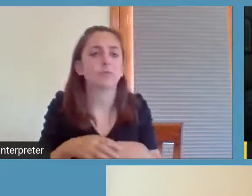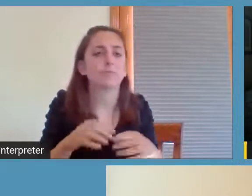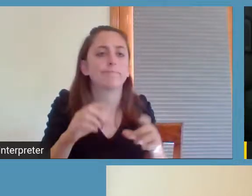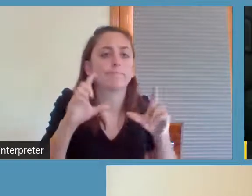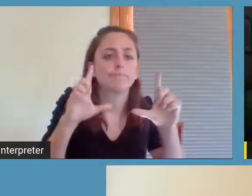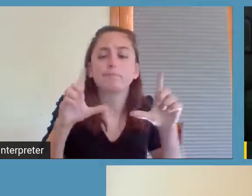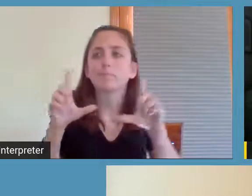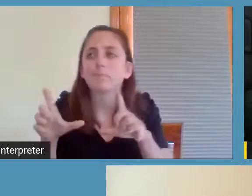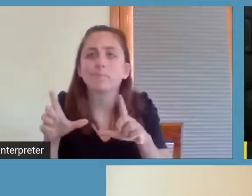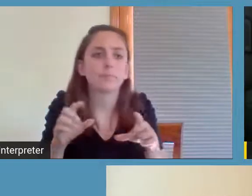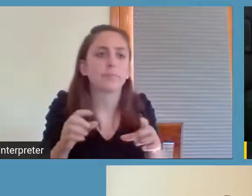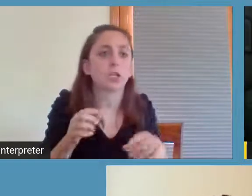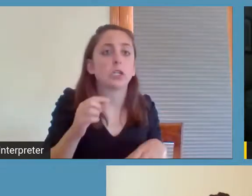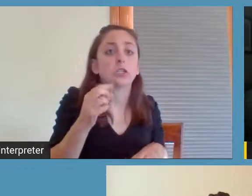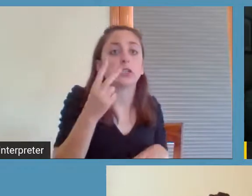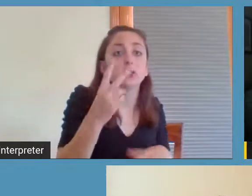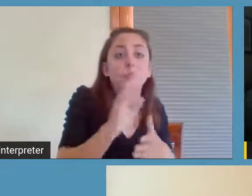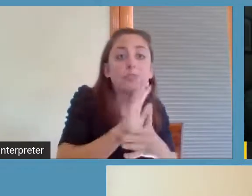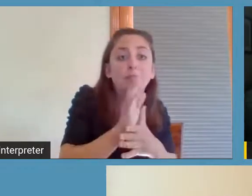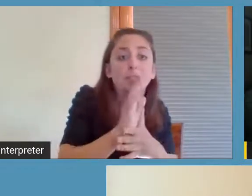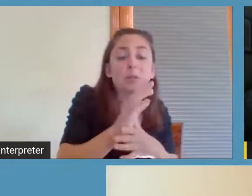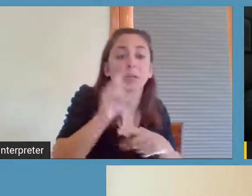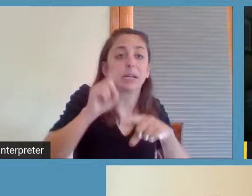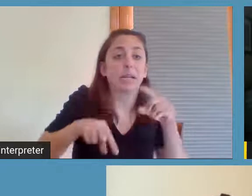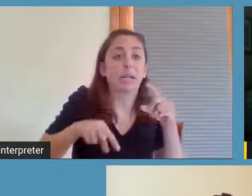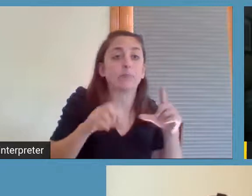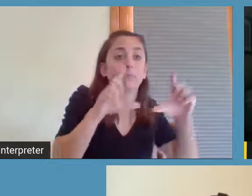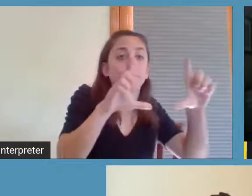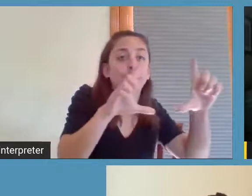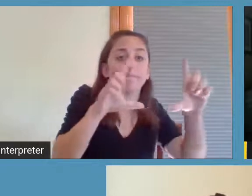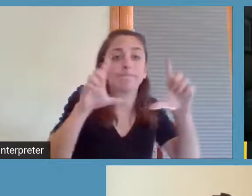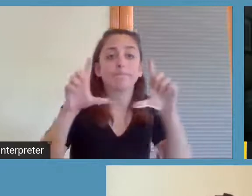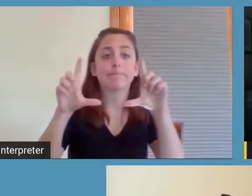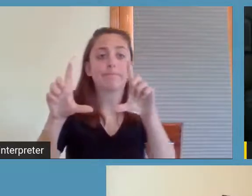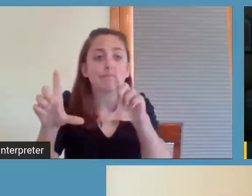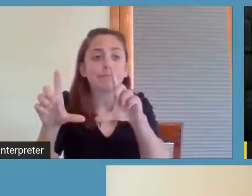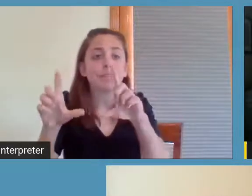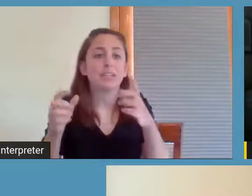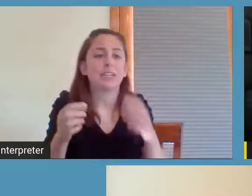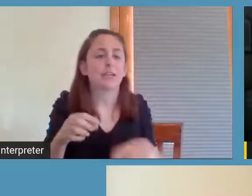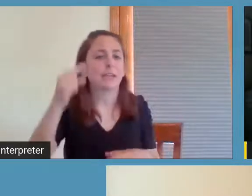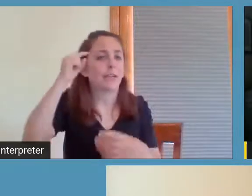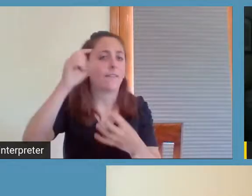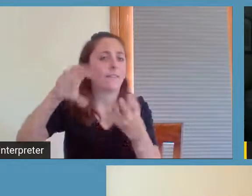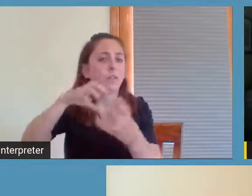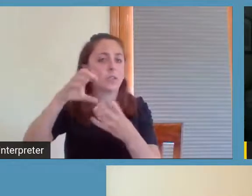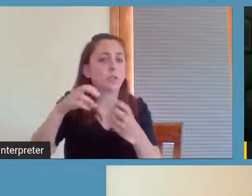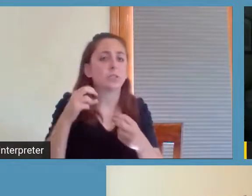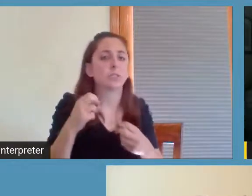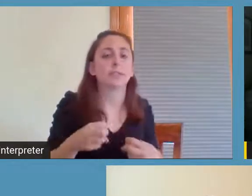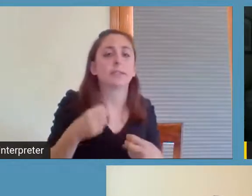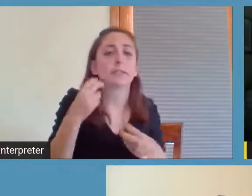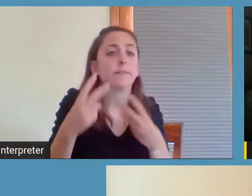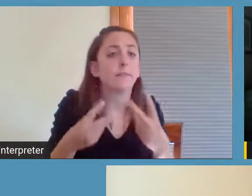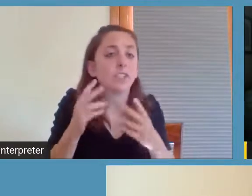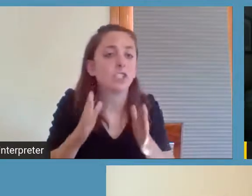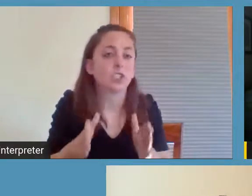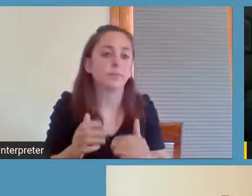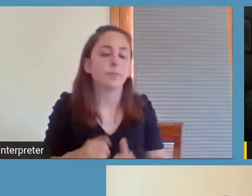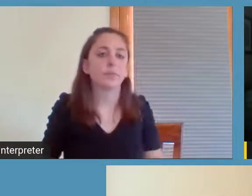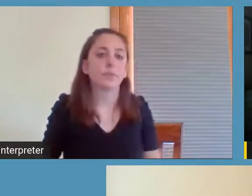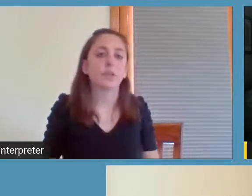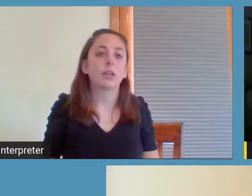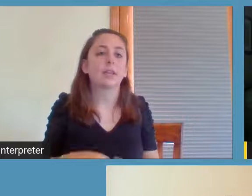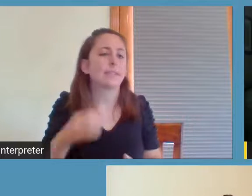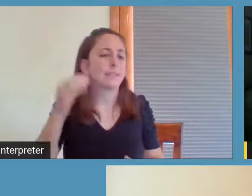putting two videos side by side because that would confuse the visitor. So, sure. You know, I had to think about, okay,